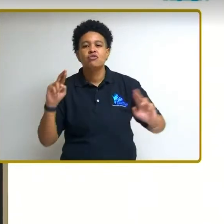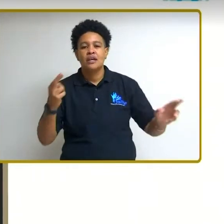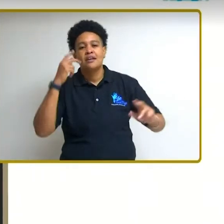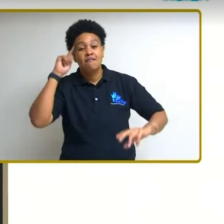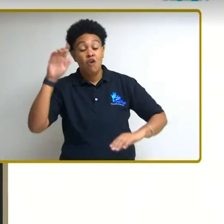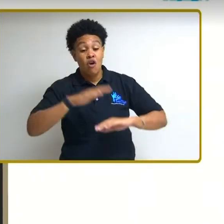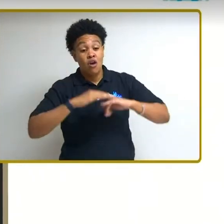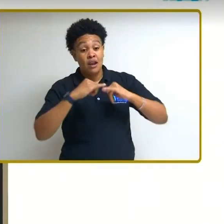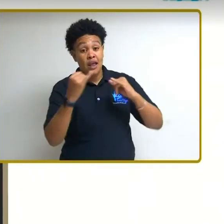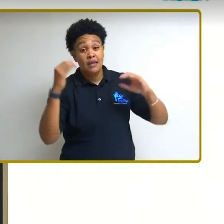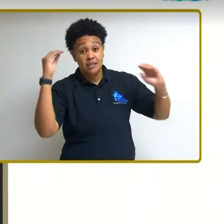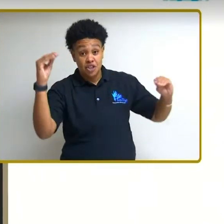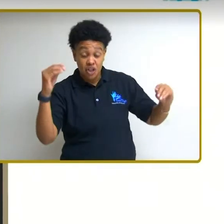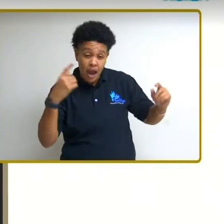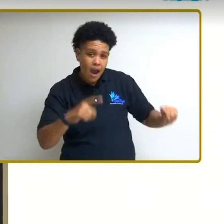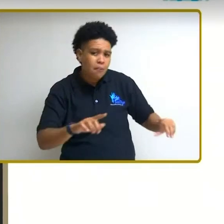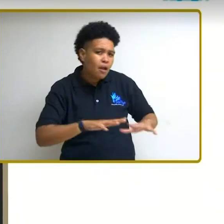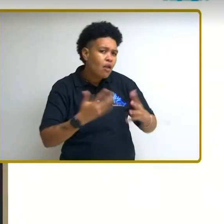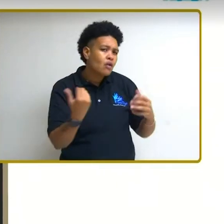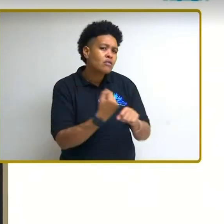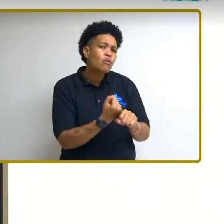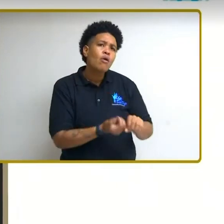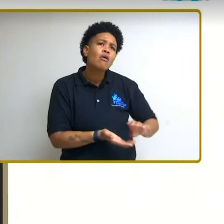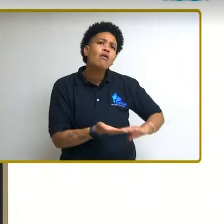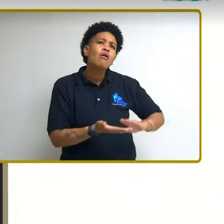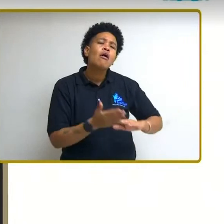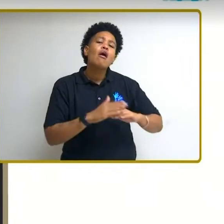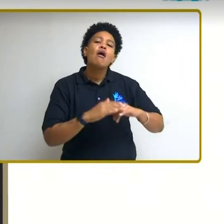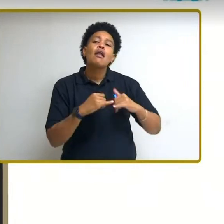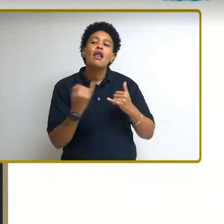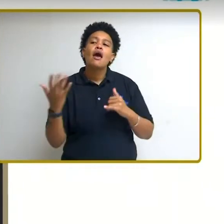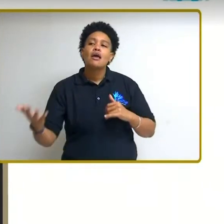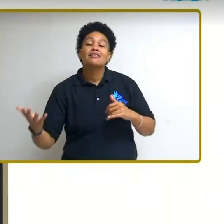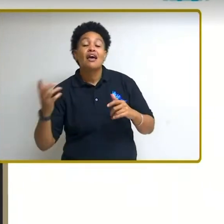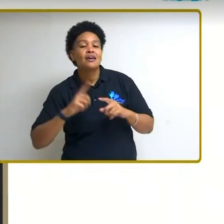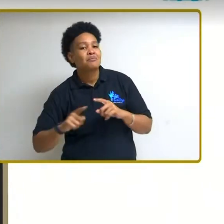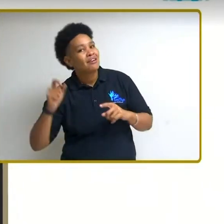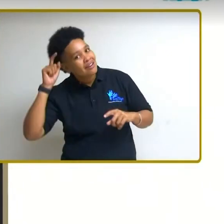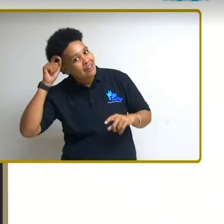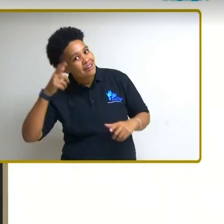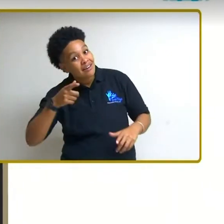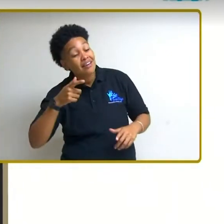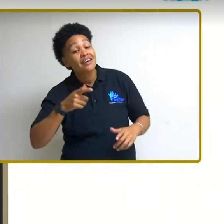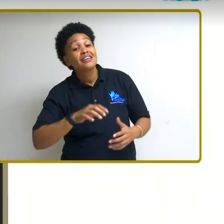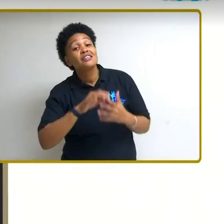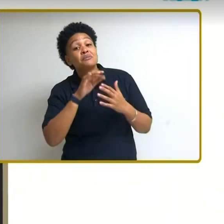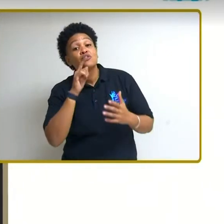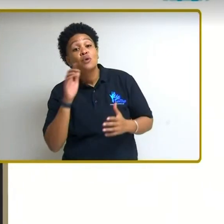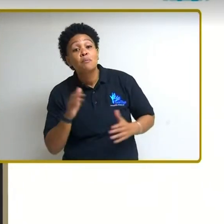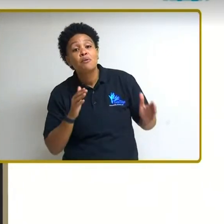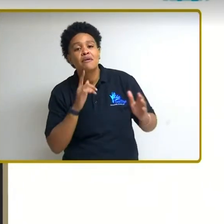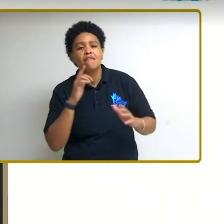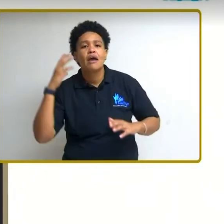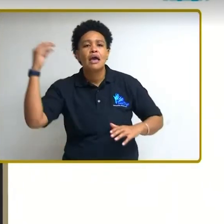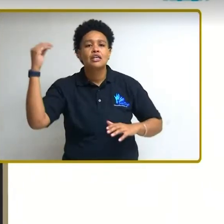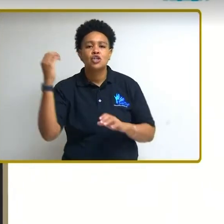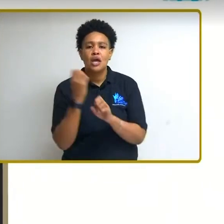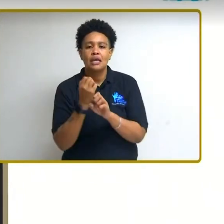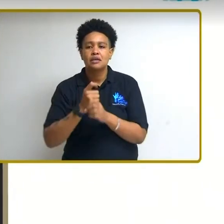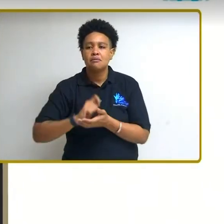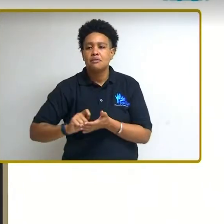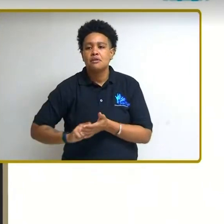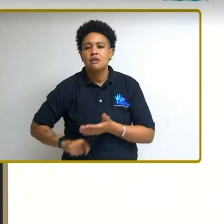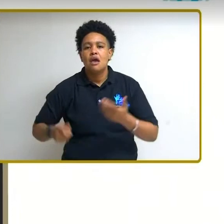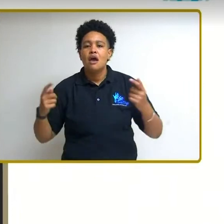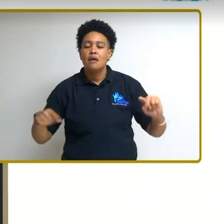for online instruction. A lot of work is going on that side. But certainly, especially as we prepare for external exams and as we